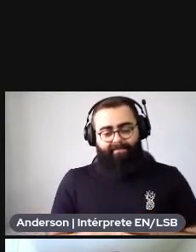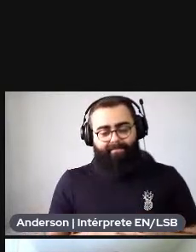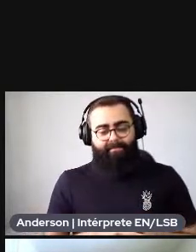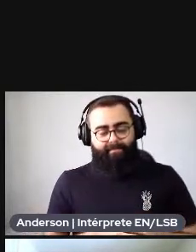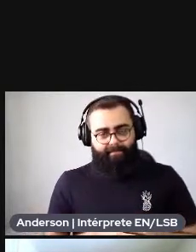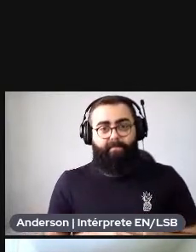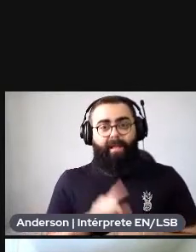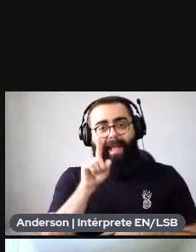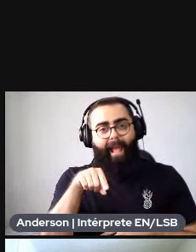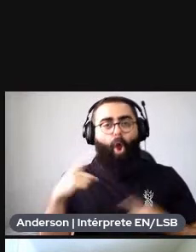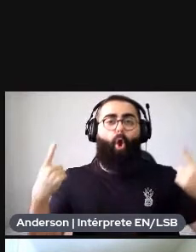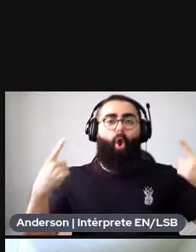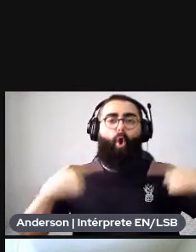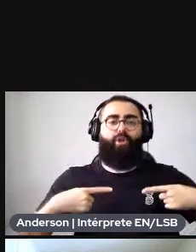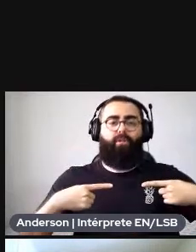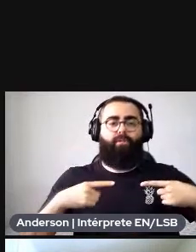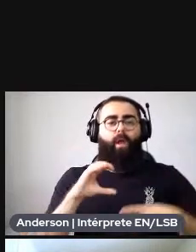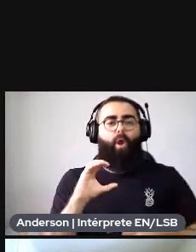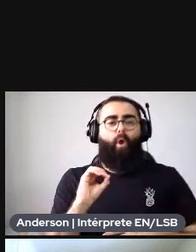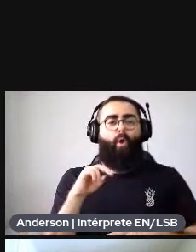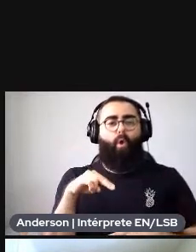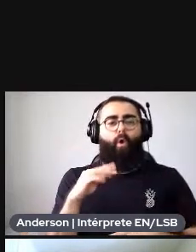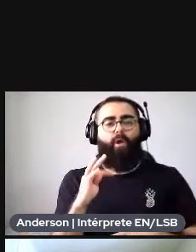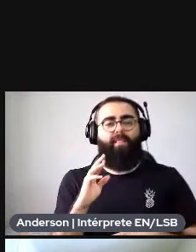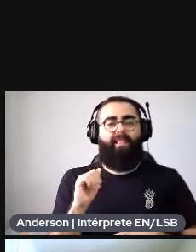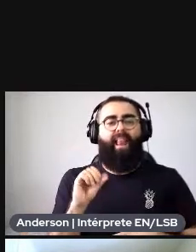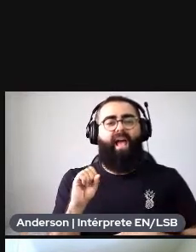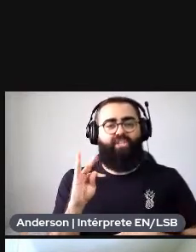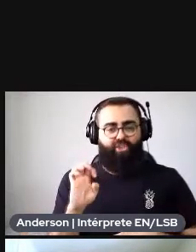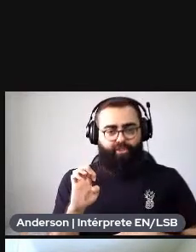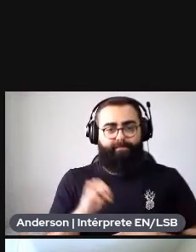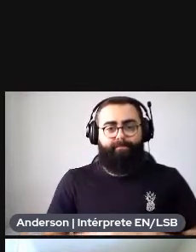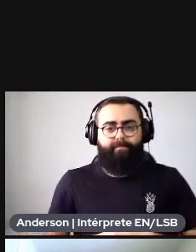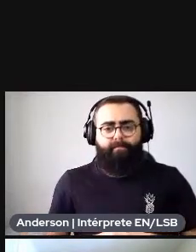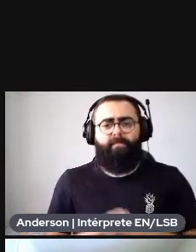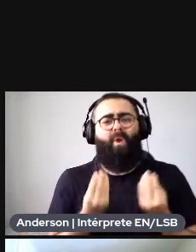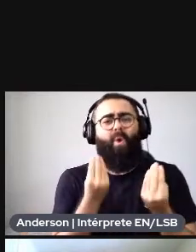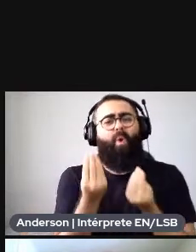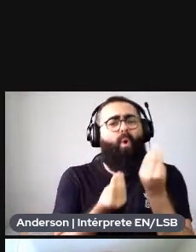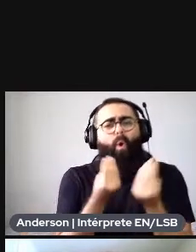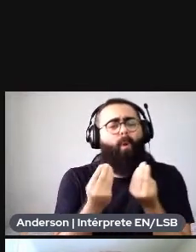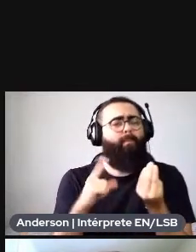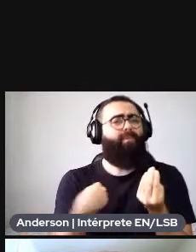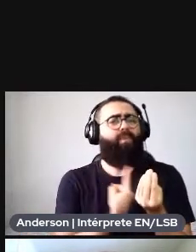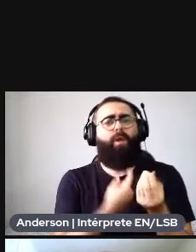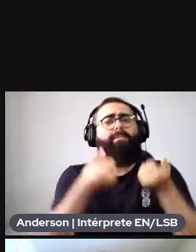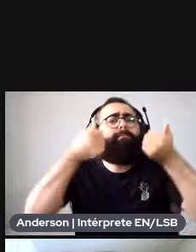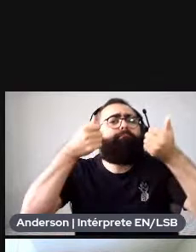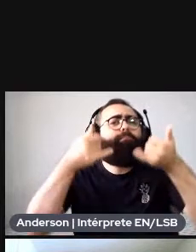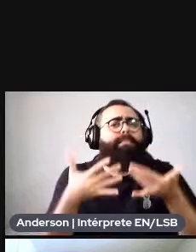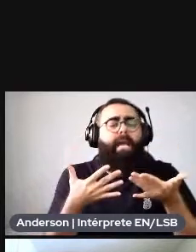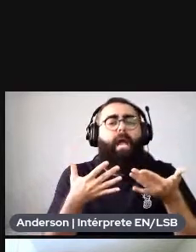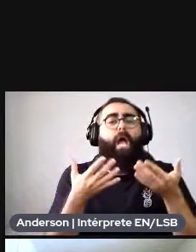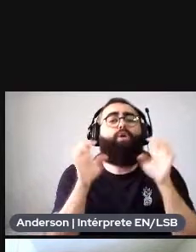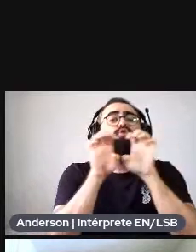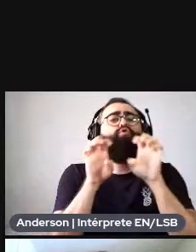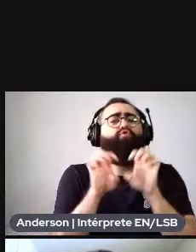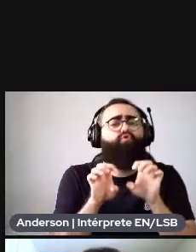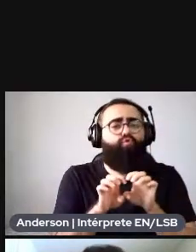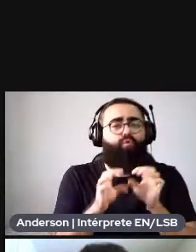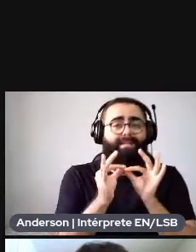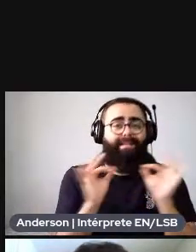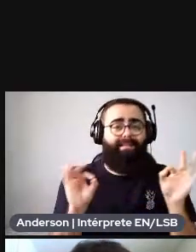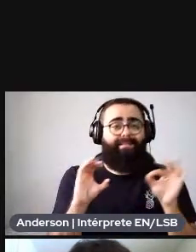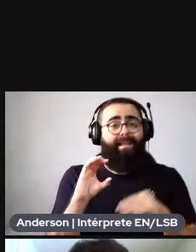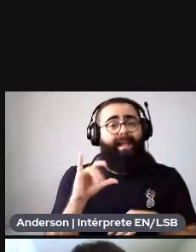So, how to account for the structure and pragmatics of reverse pseudoclefts? Well, the key is